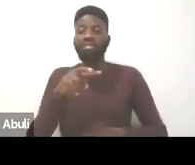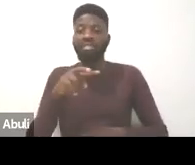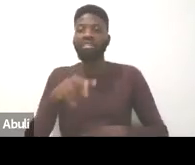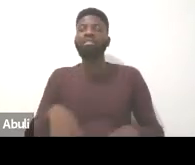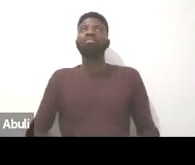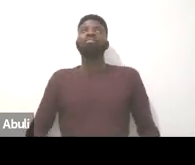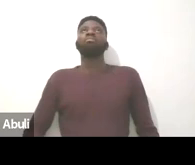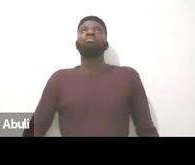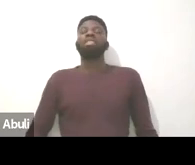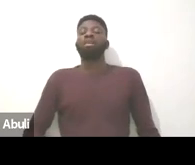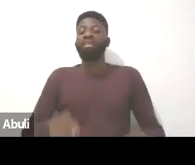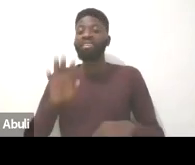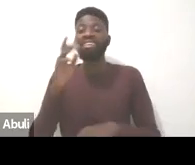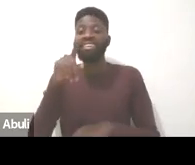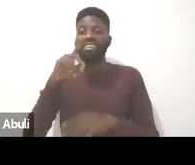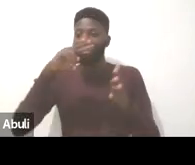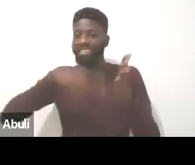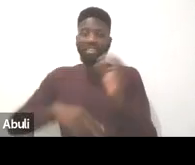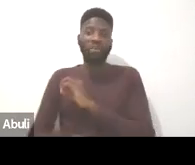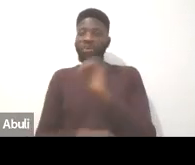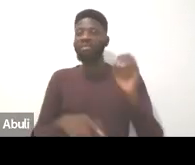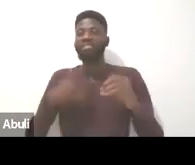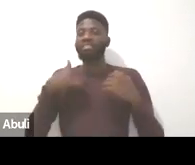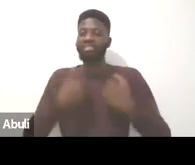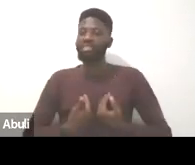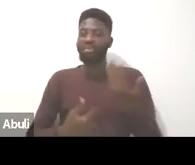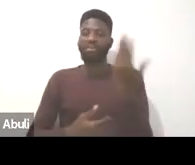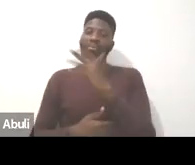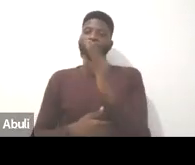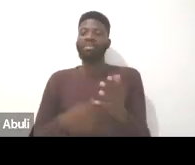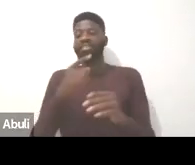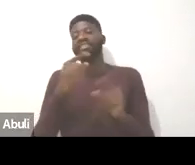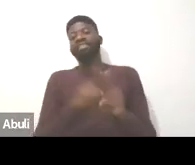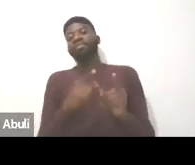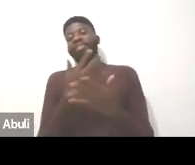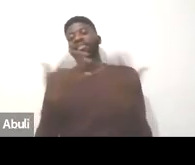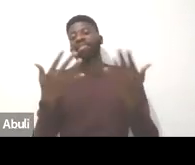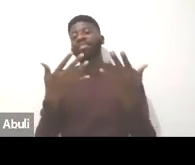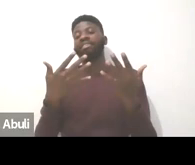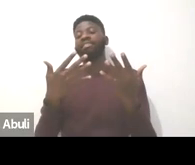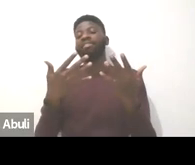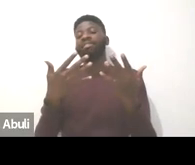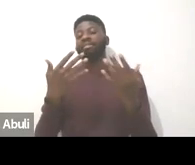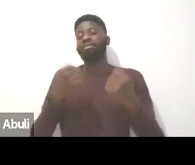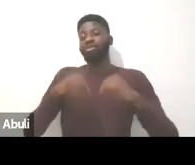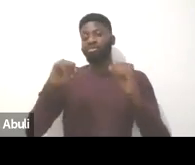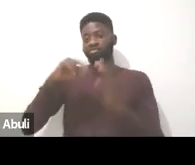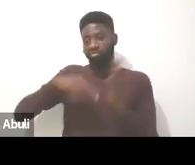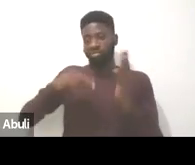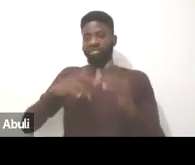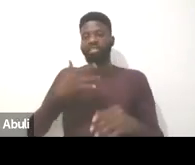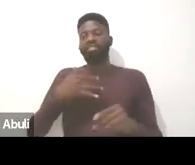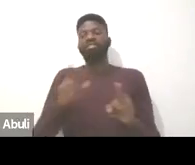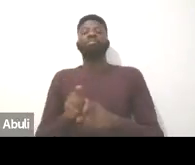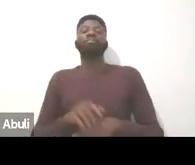kuangalia content ilikuwa isha kuchosha. So this is the same thing the interviewer will be feeling. All right.